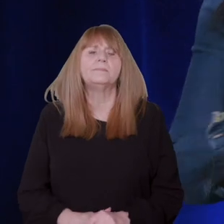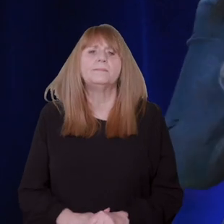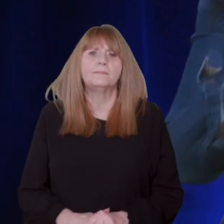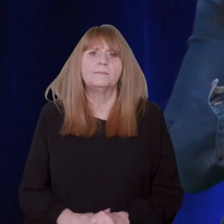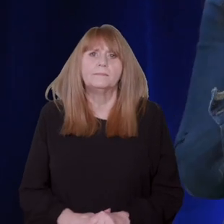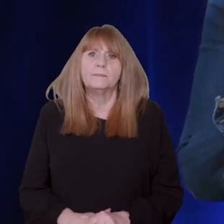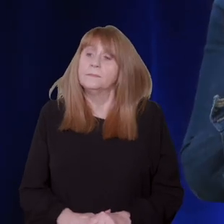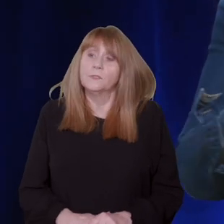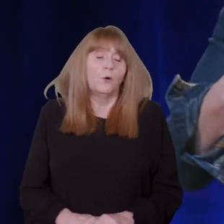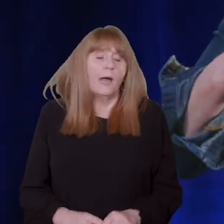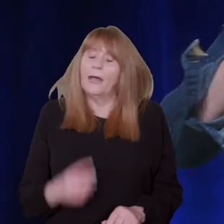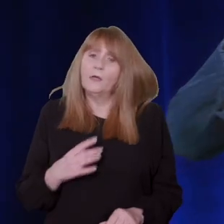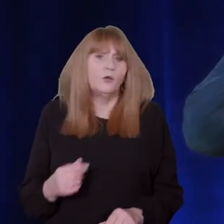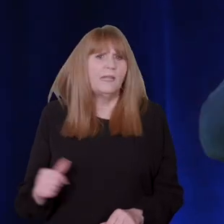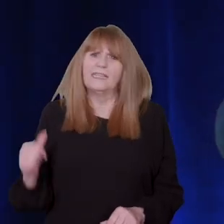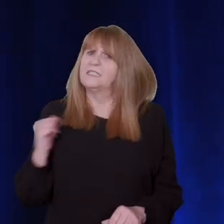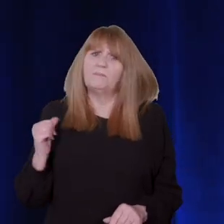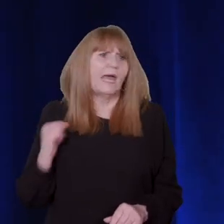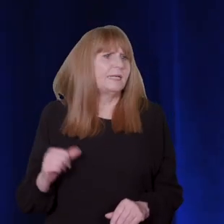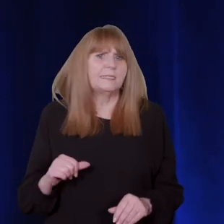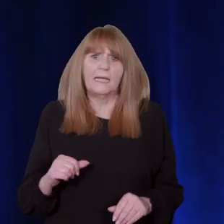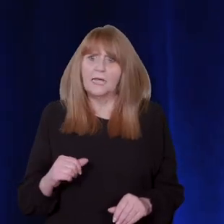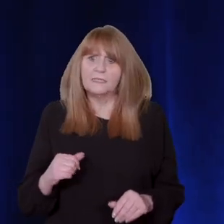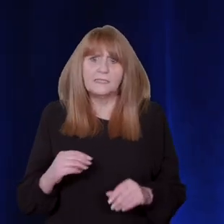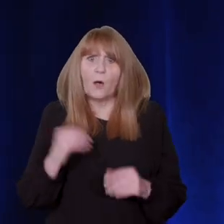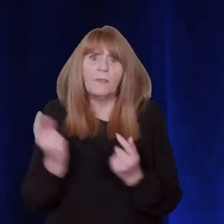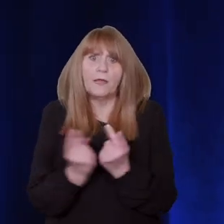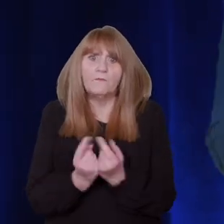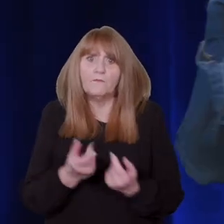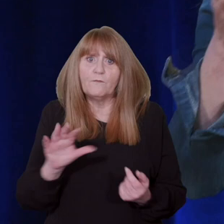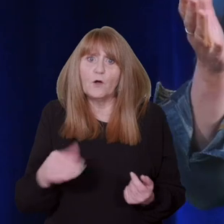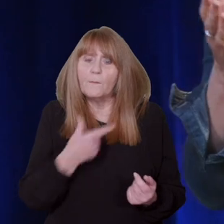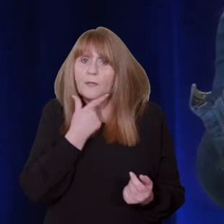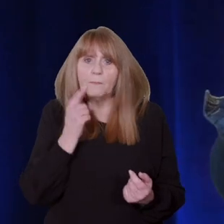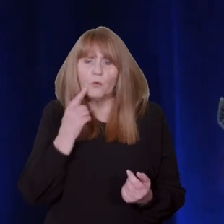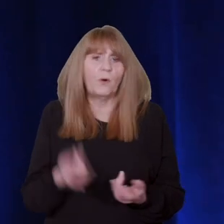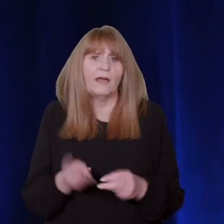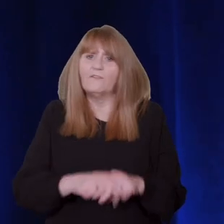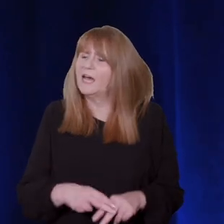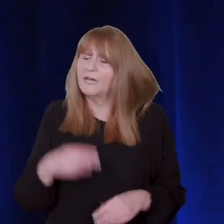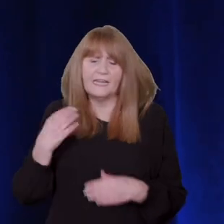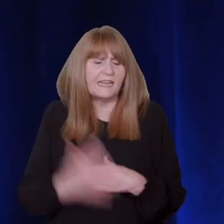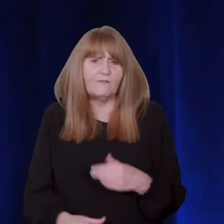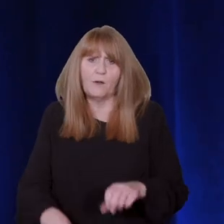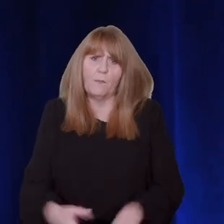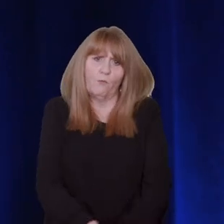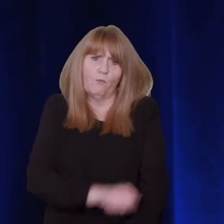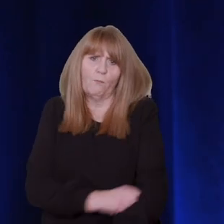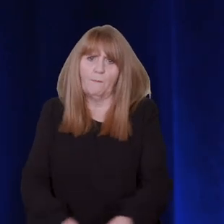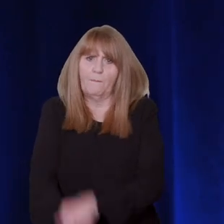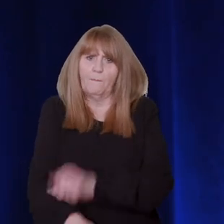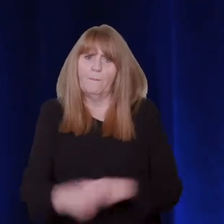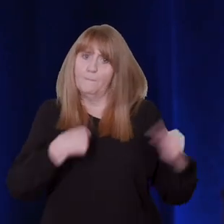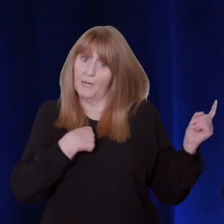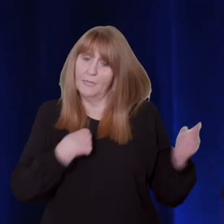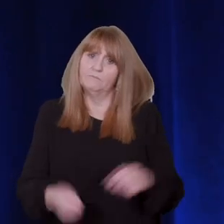actually roll my sleeves up. I've sensed God's taken me on that journey many a time to be real about serving the Lord.